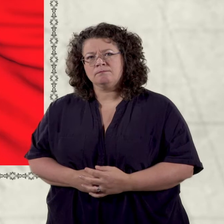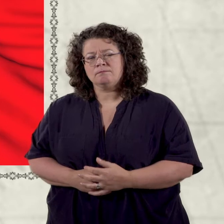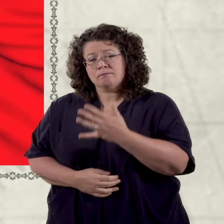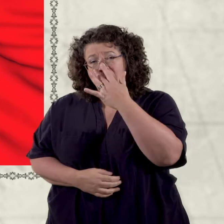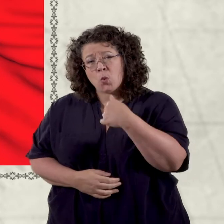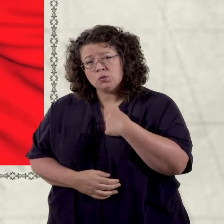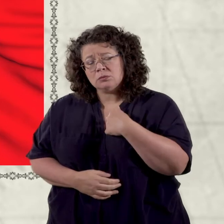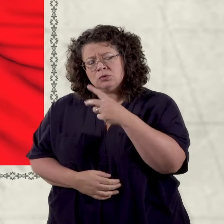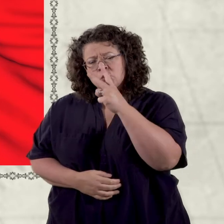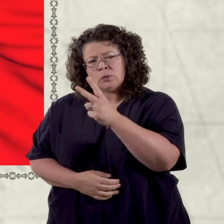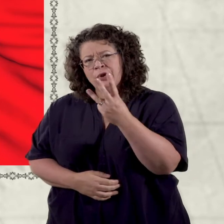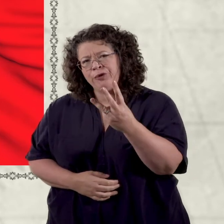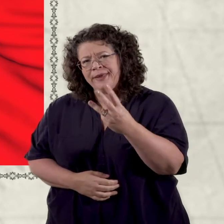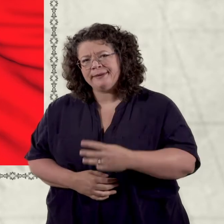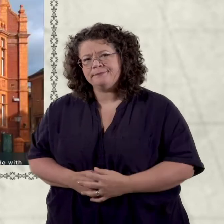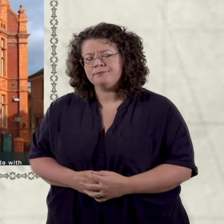I was 23 years old.